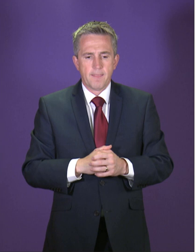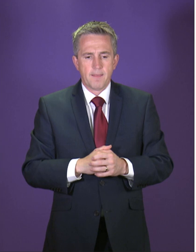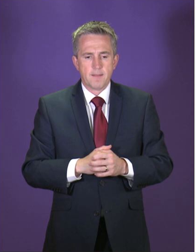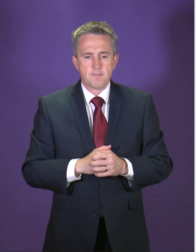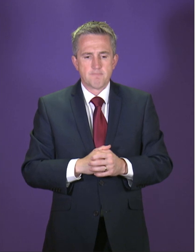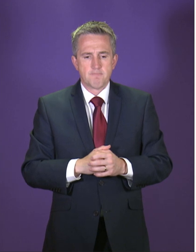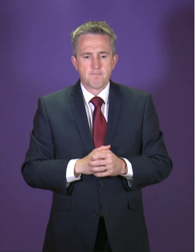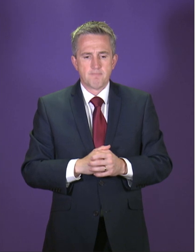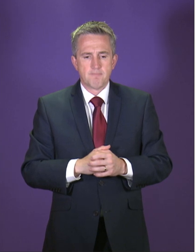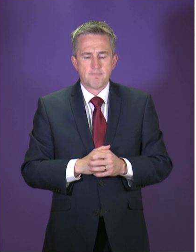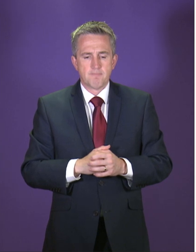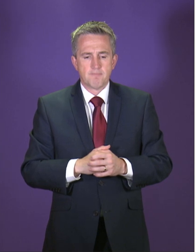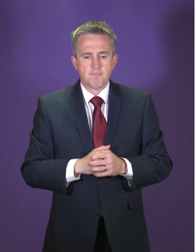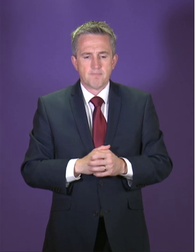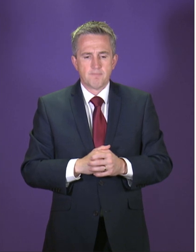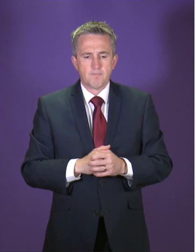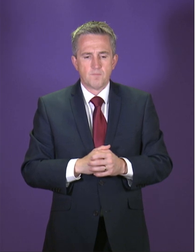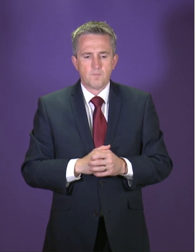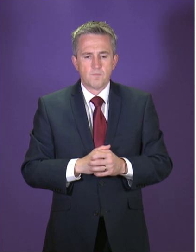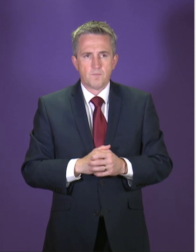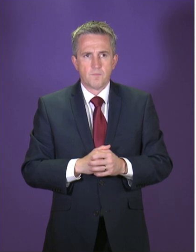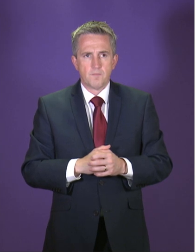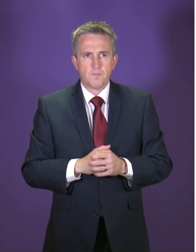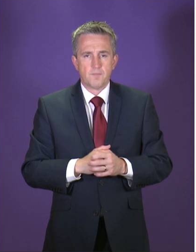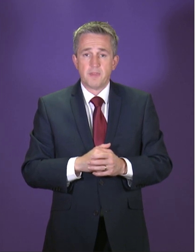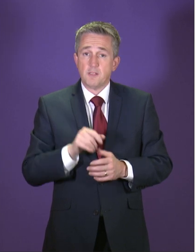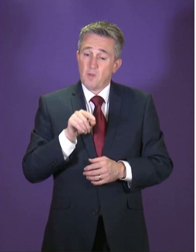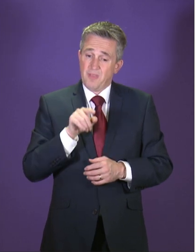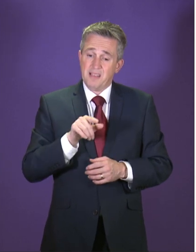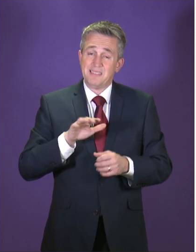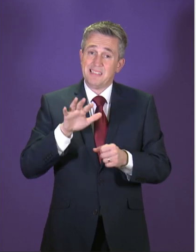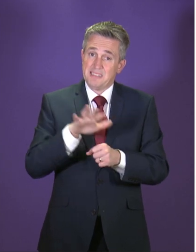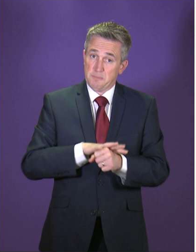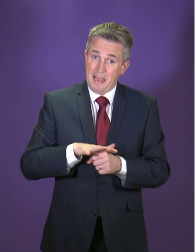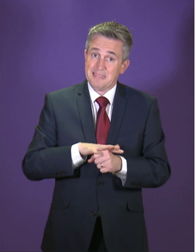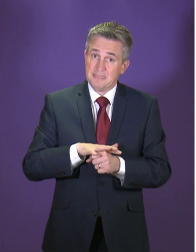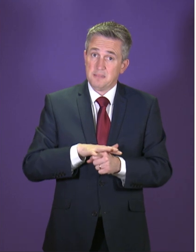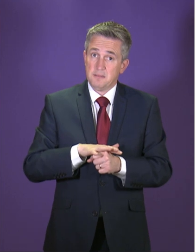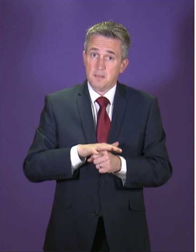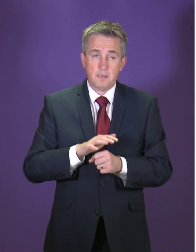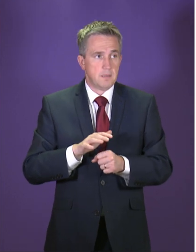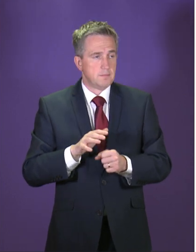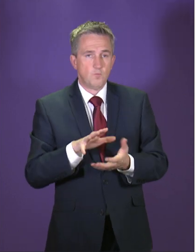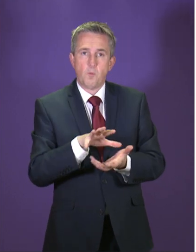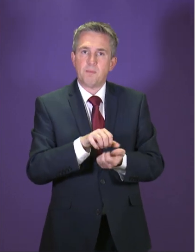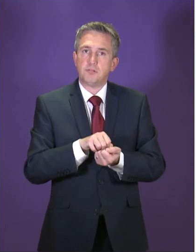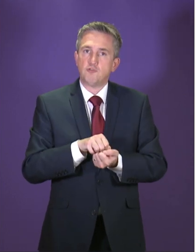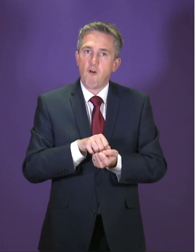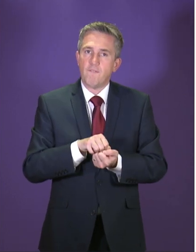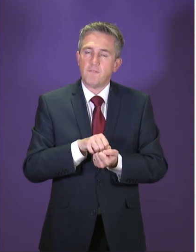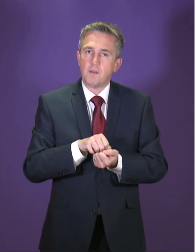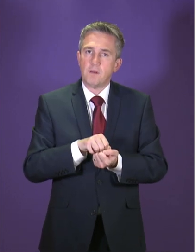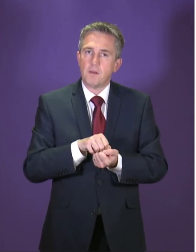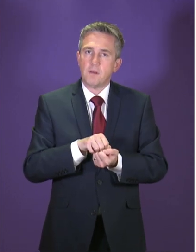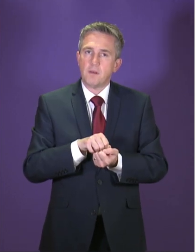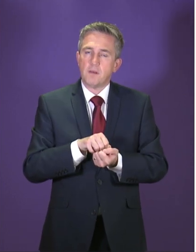Palace, where basically space is preserved. There's a lot of structure, loading